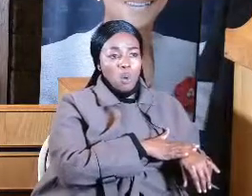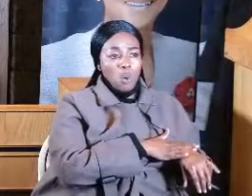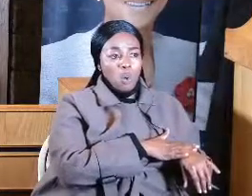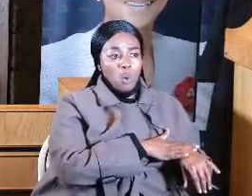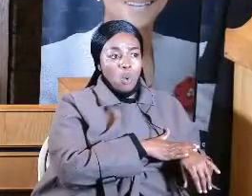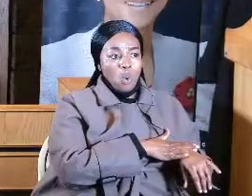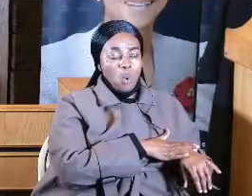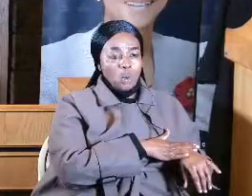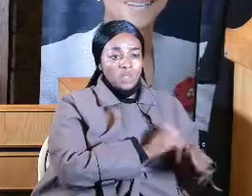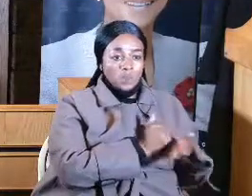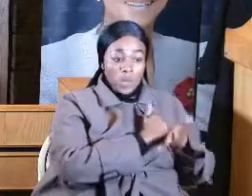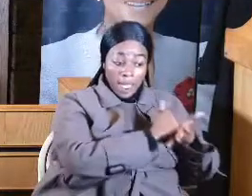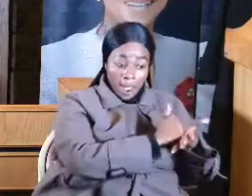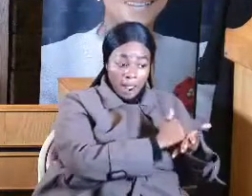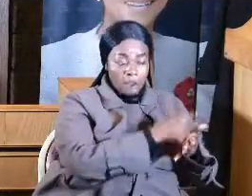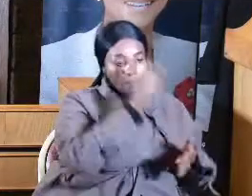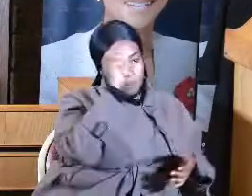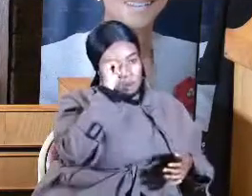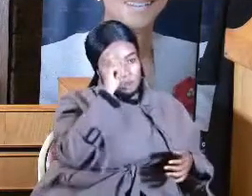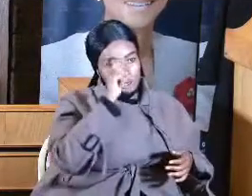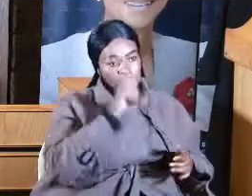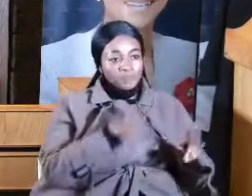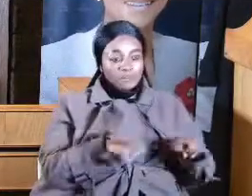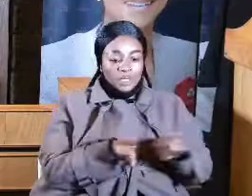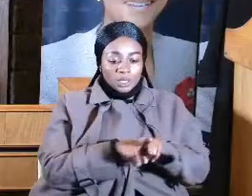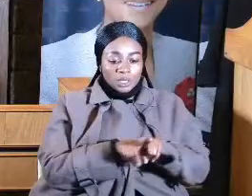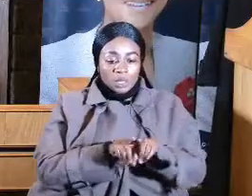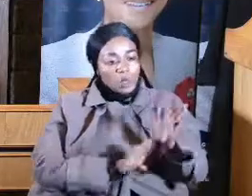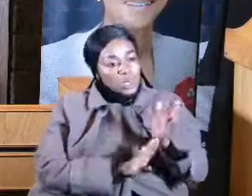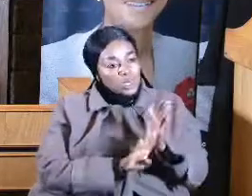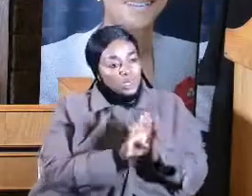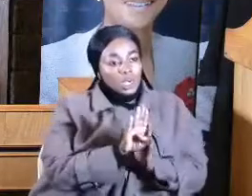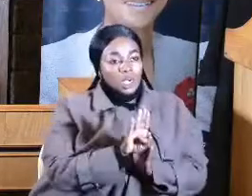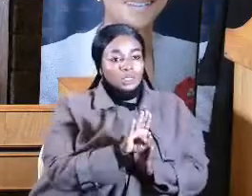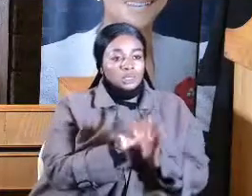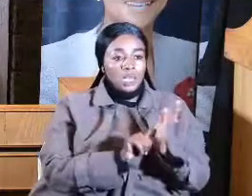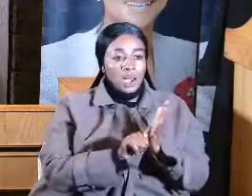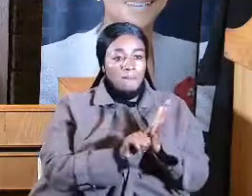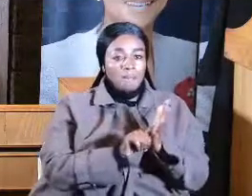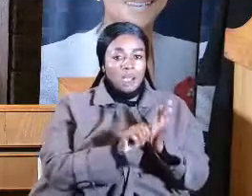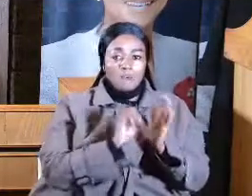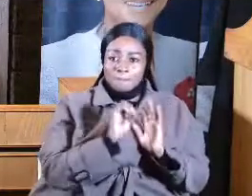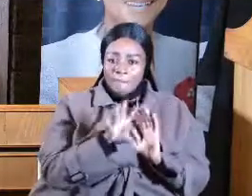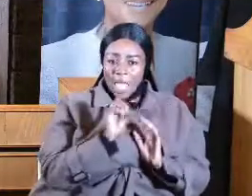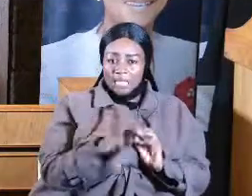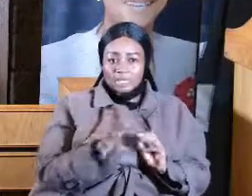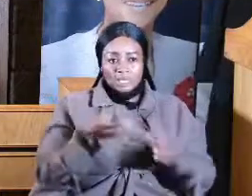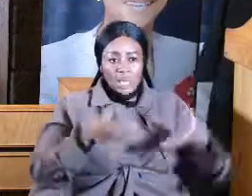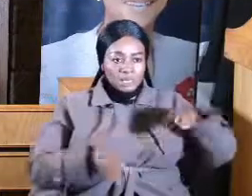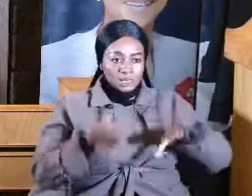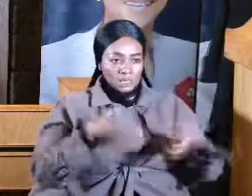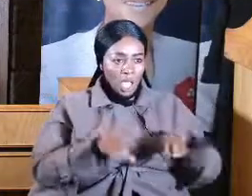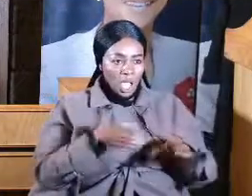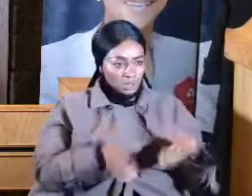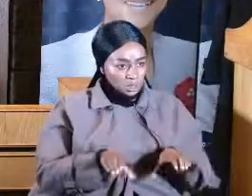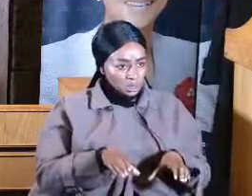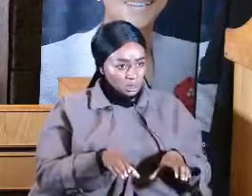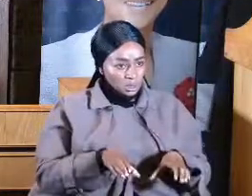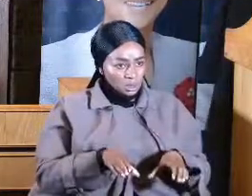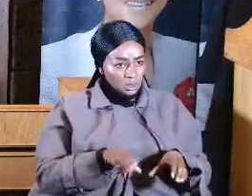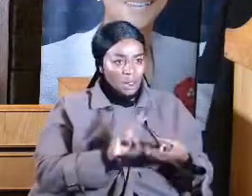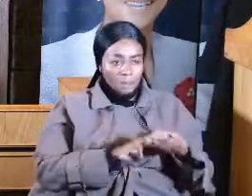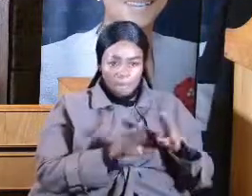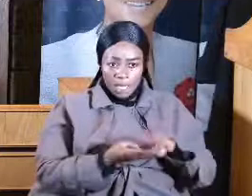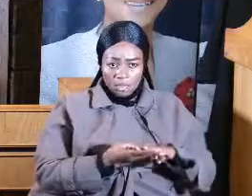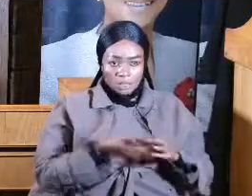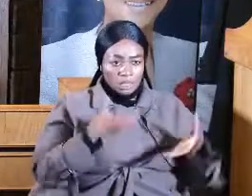society. Increase the number of participation of girls in particular for maths and science, because maths and science is a